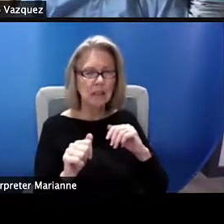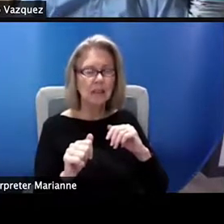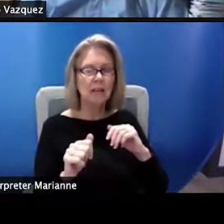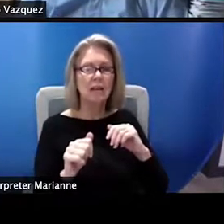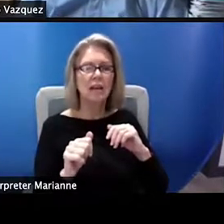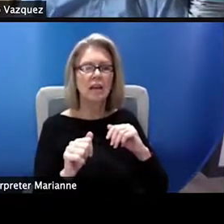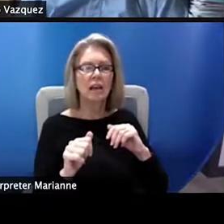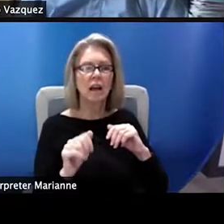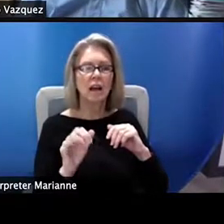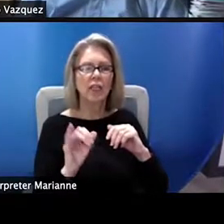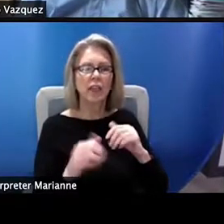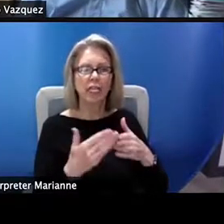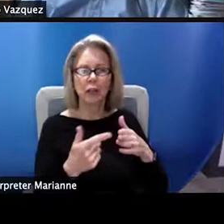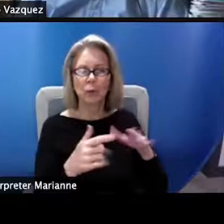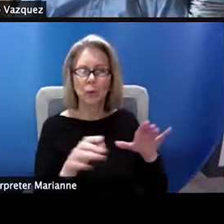did with